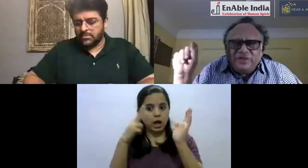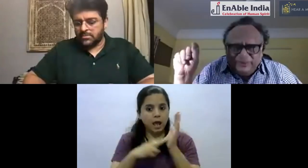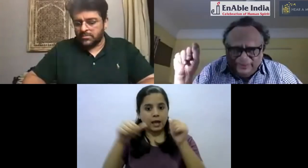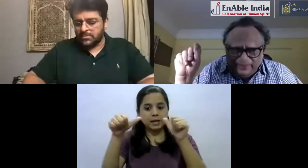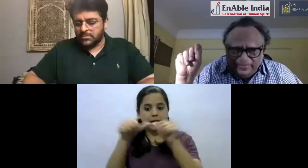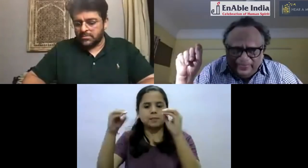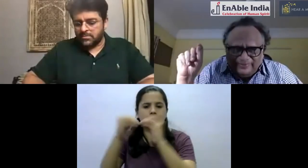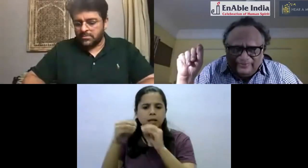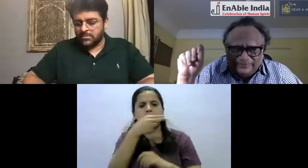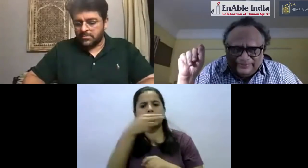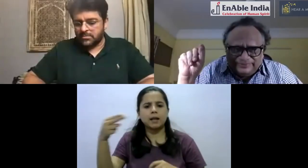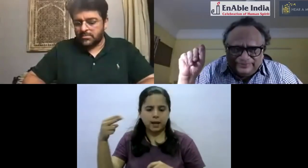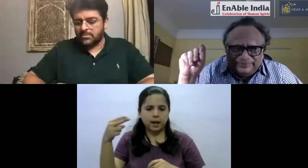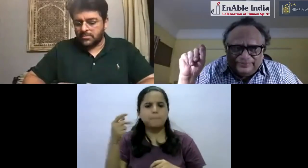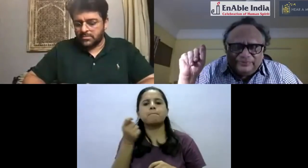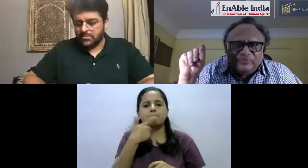TOCILLIZUNAB.